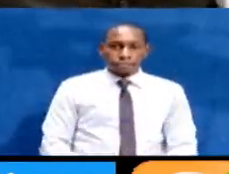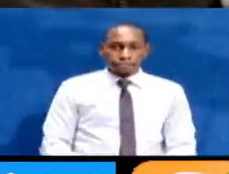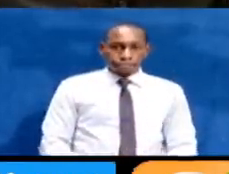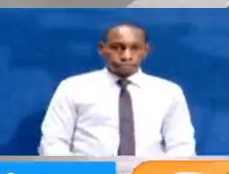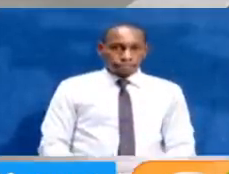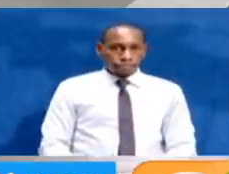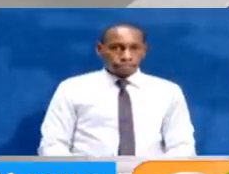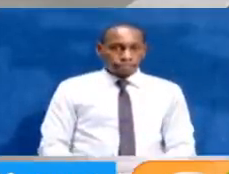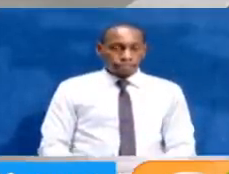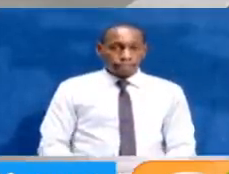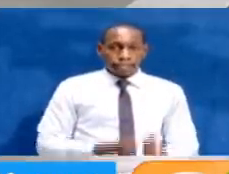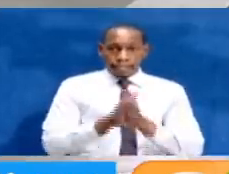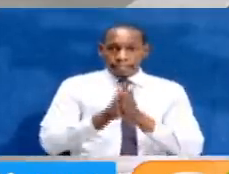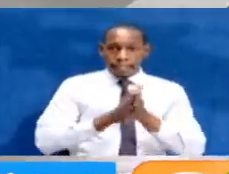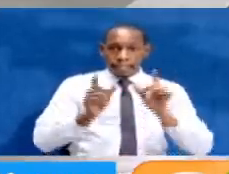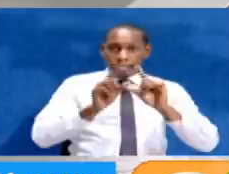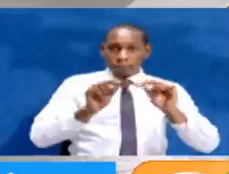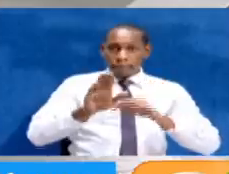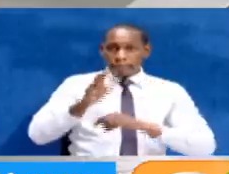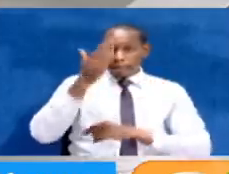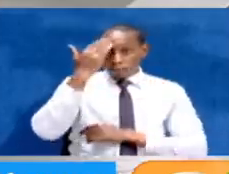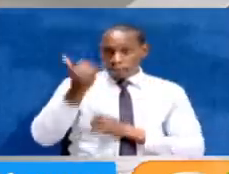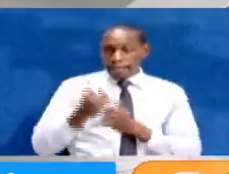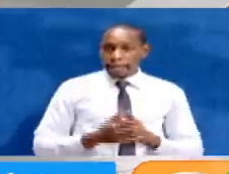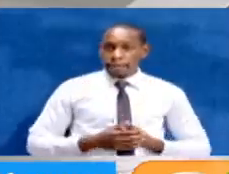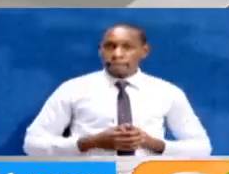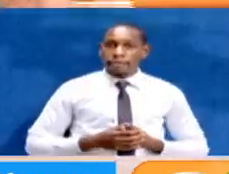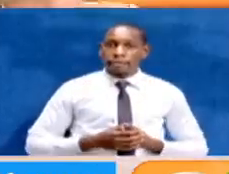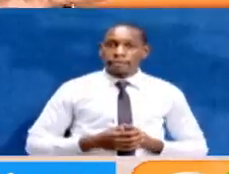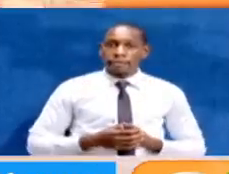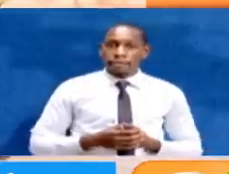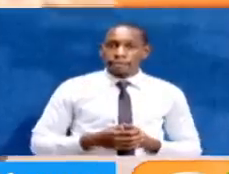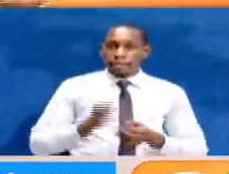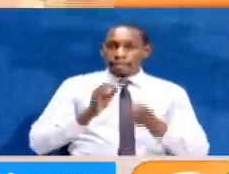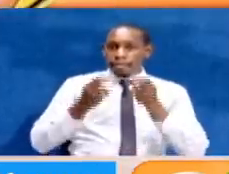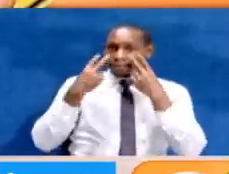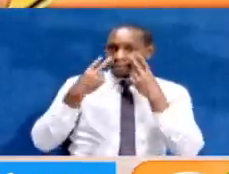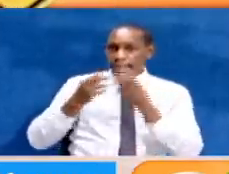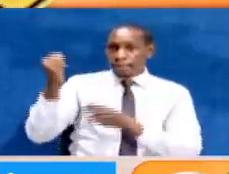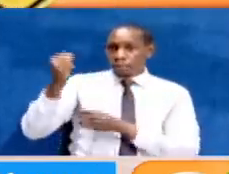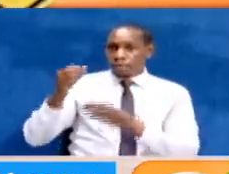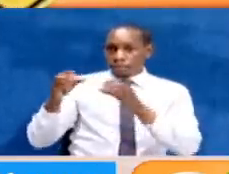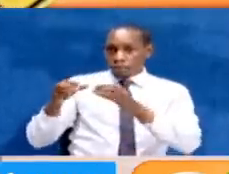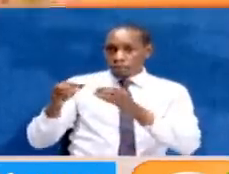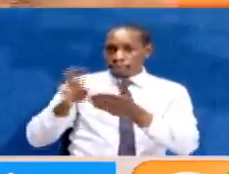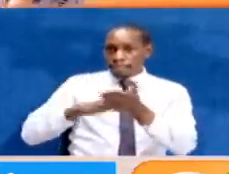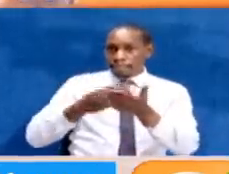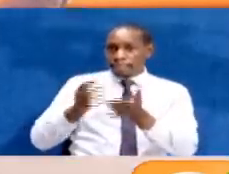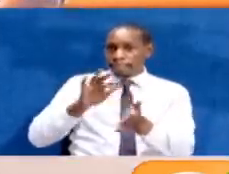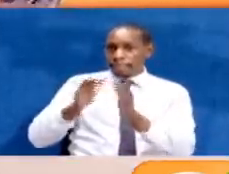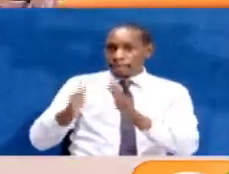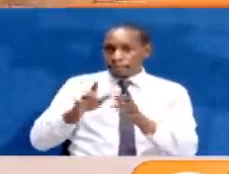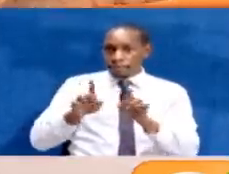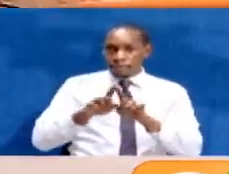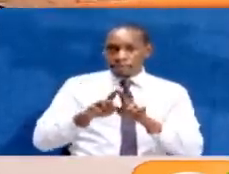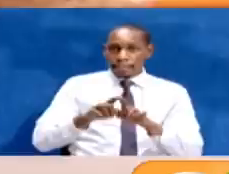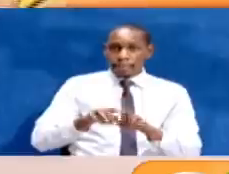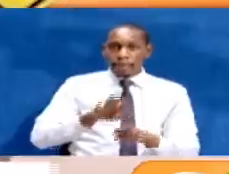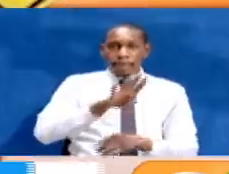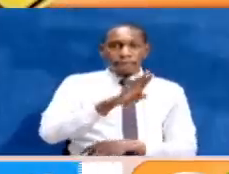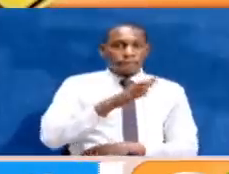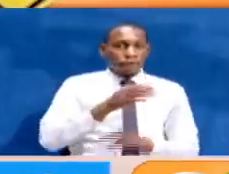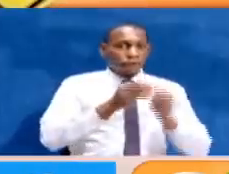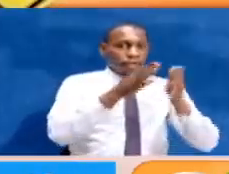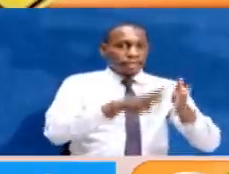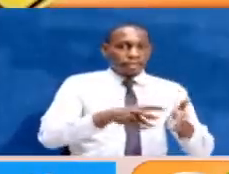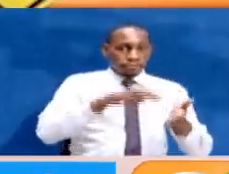fizzles out. It's interesting what you say, Linus, because look, I mean, if you look at our political parties, the way they're structured, even those four gentlemen who